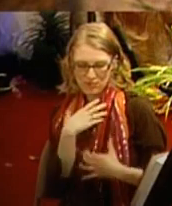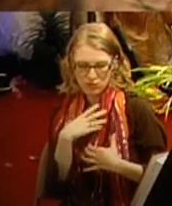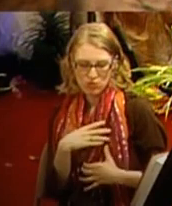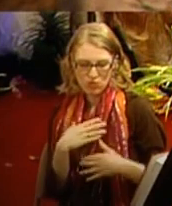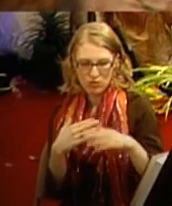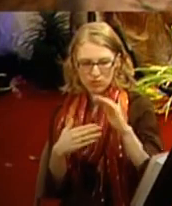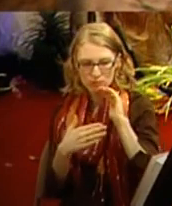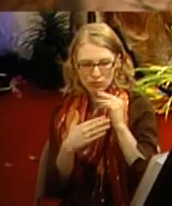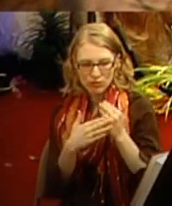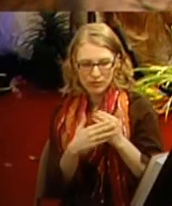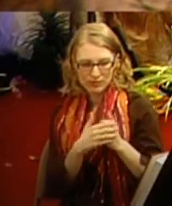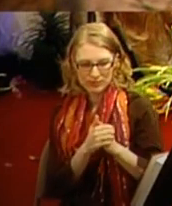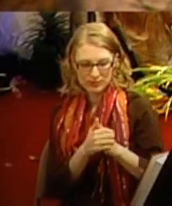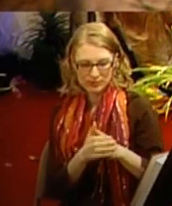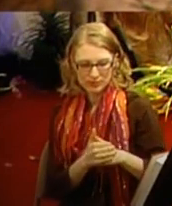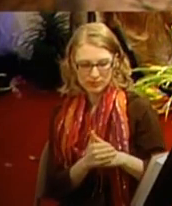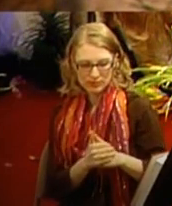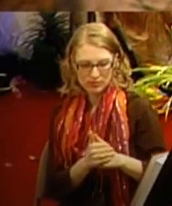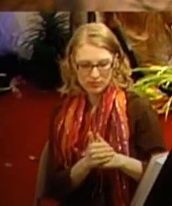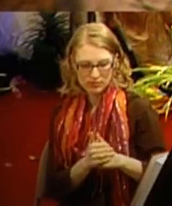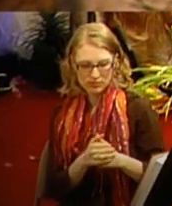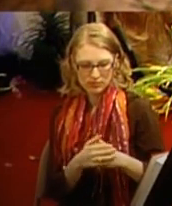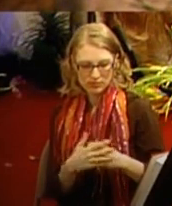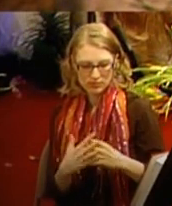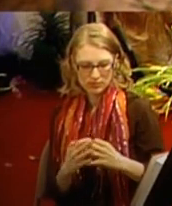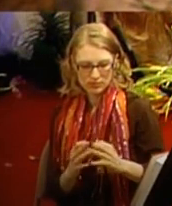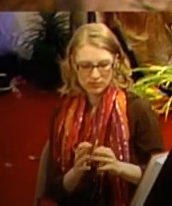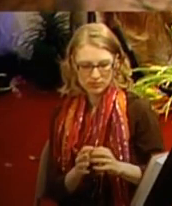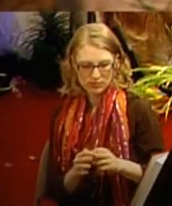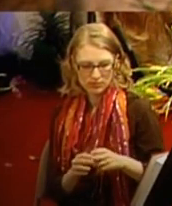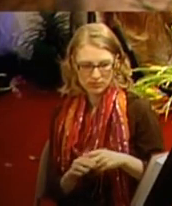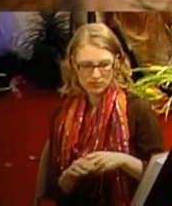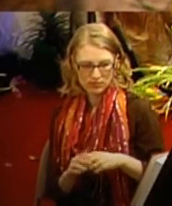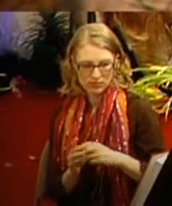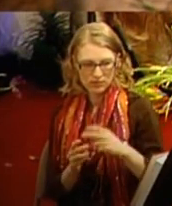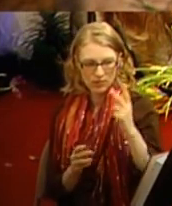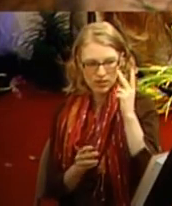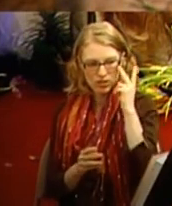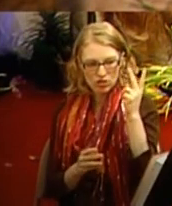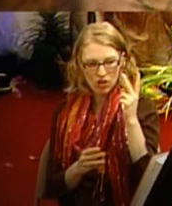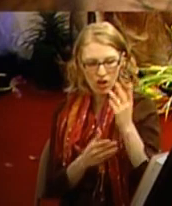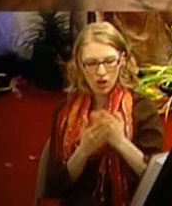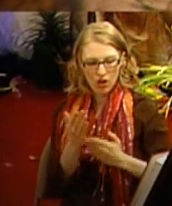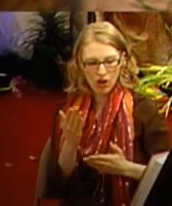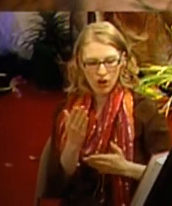very subtly, very covertly, suddenly he saw her hand.